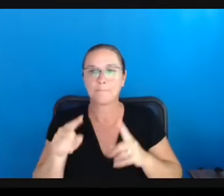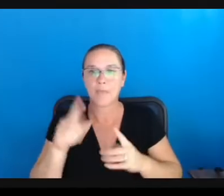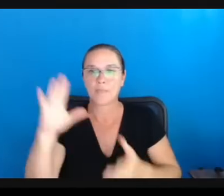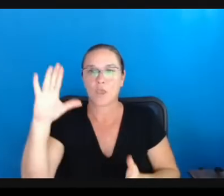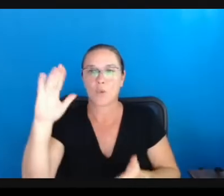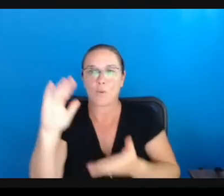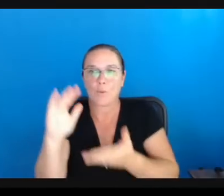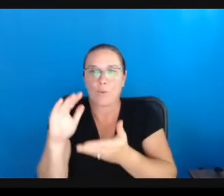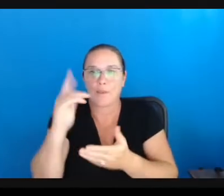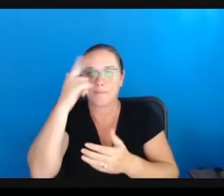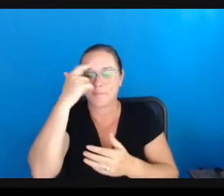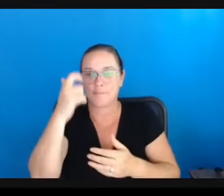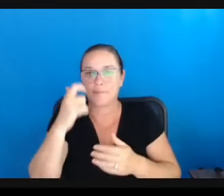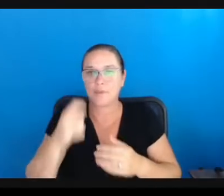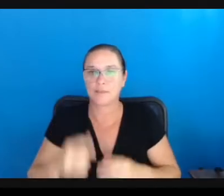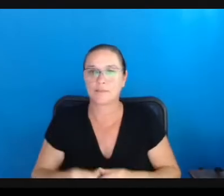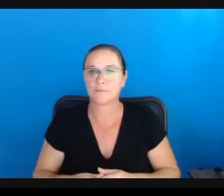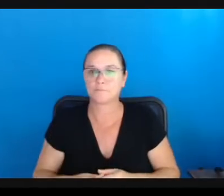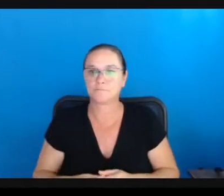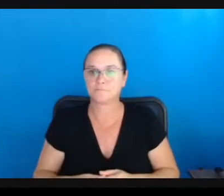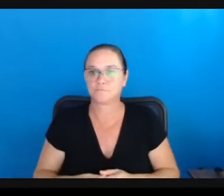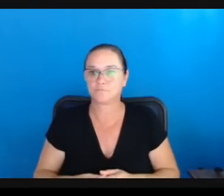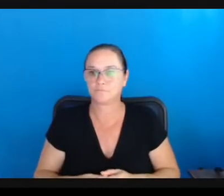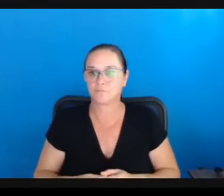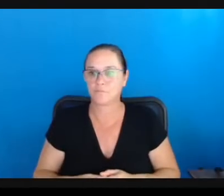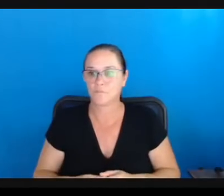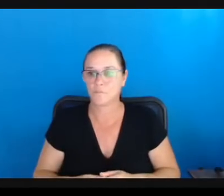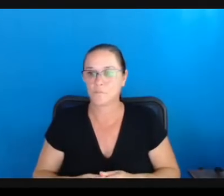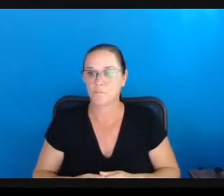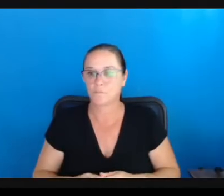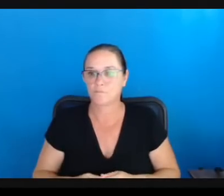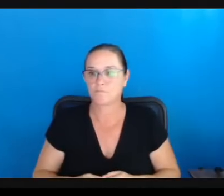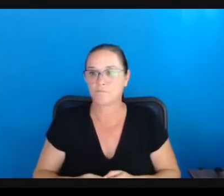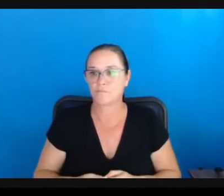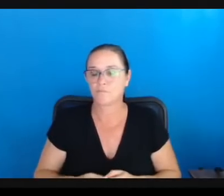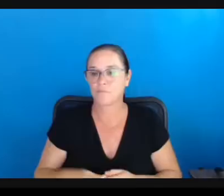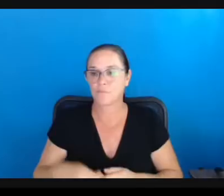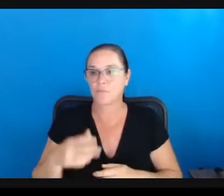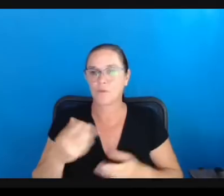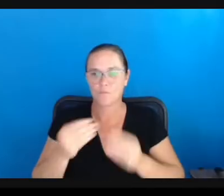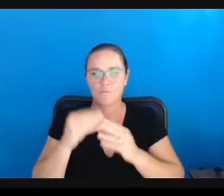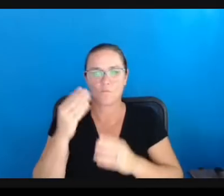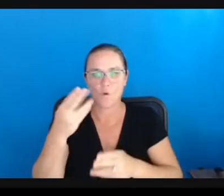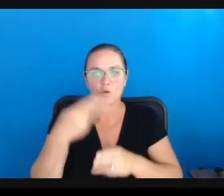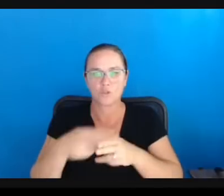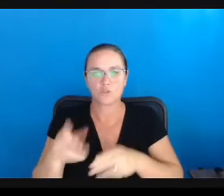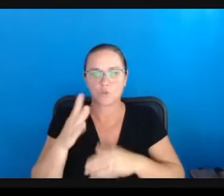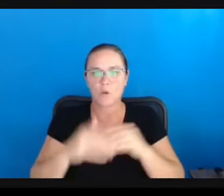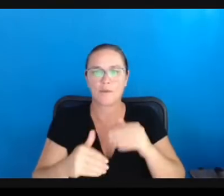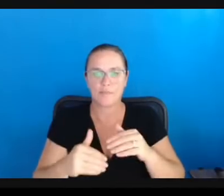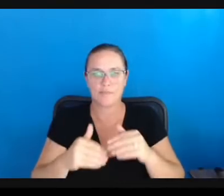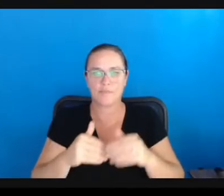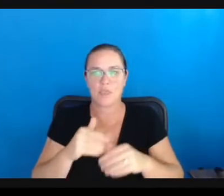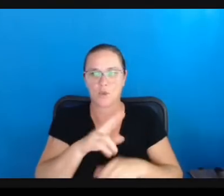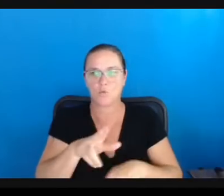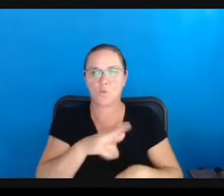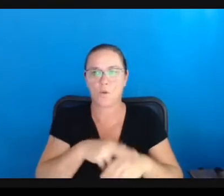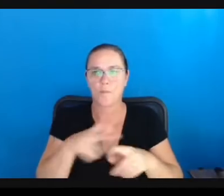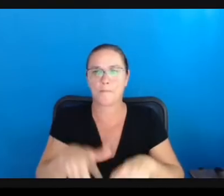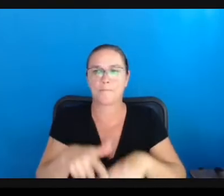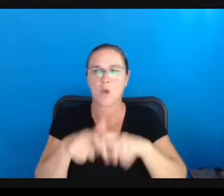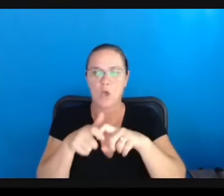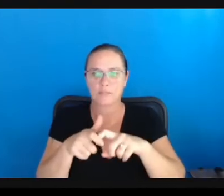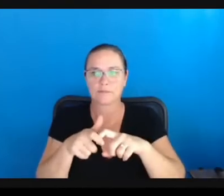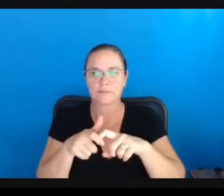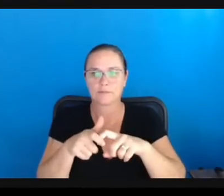now we're looking at a longer length of time. So a shorter than usual pause duration following